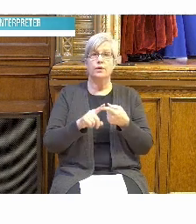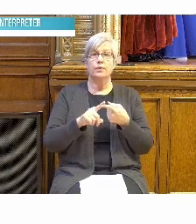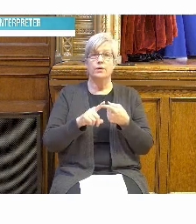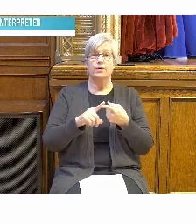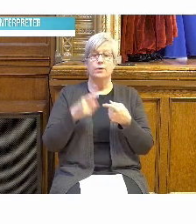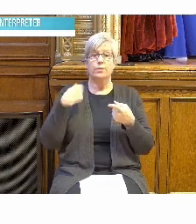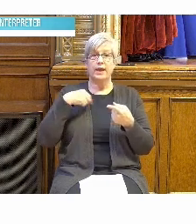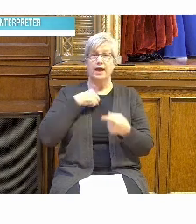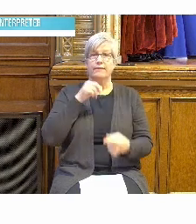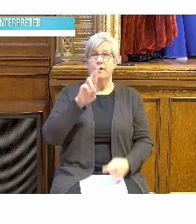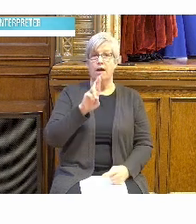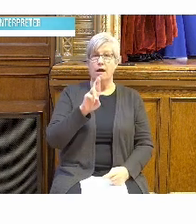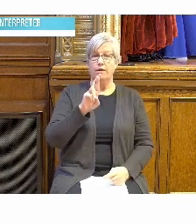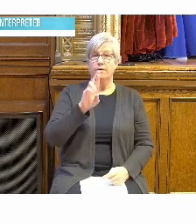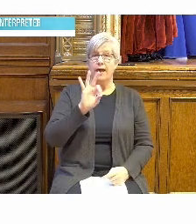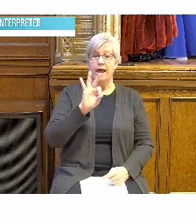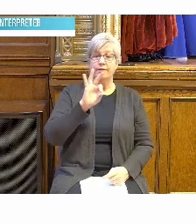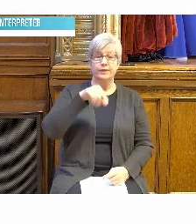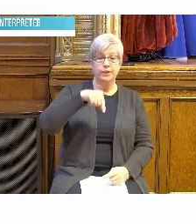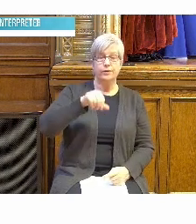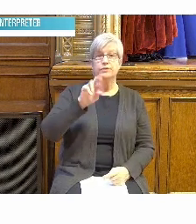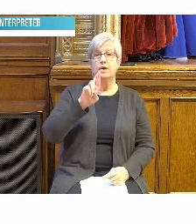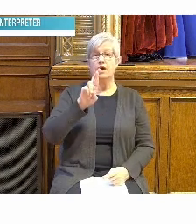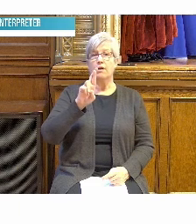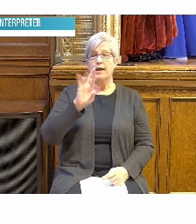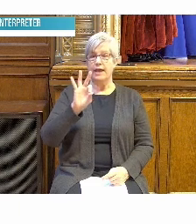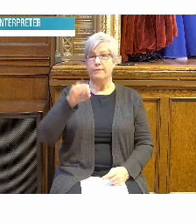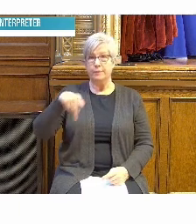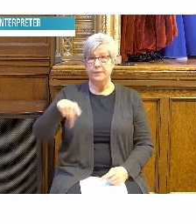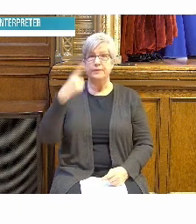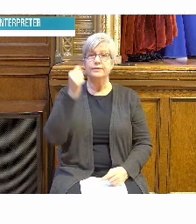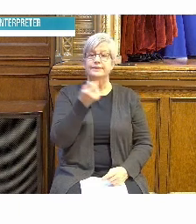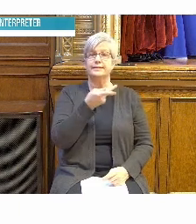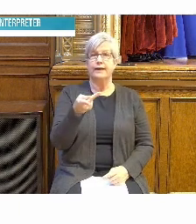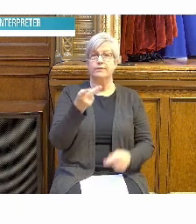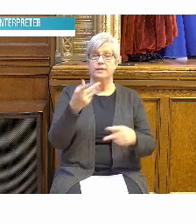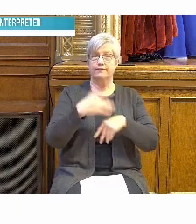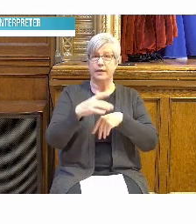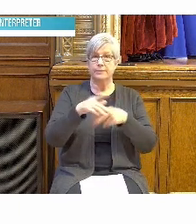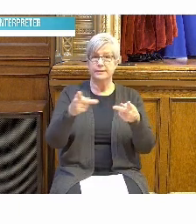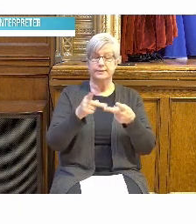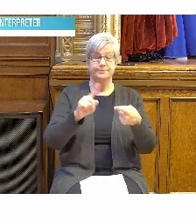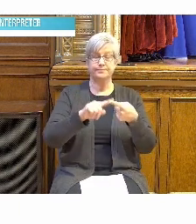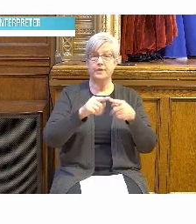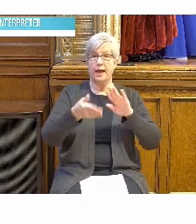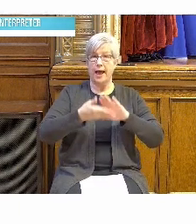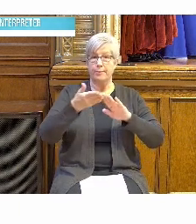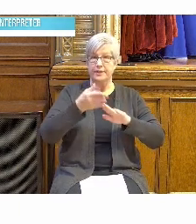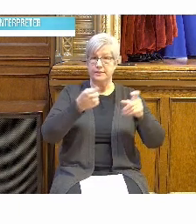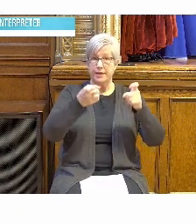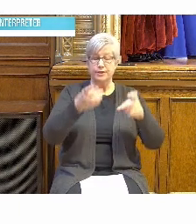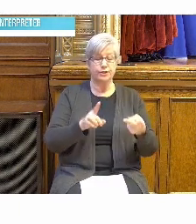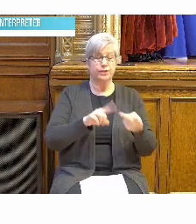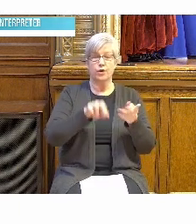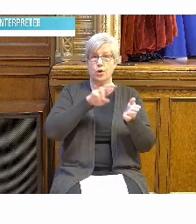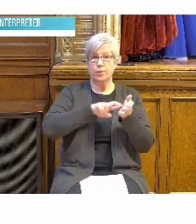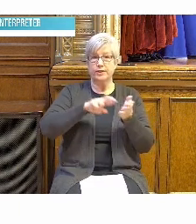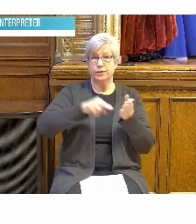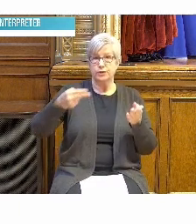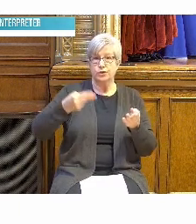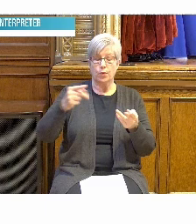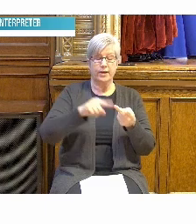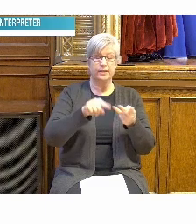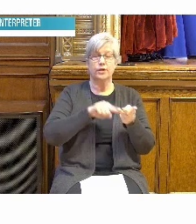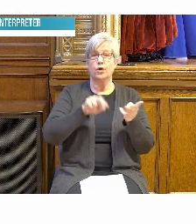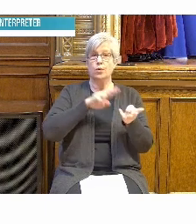have RFQs or RFPs out for several positions, which are operations manager, research historian,